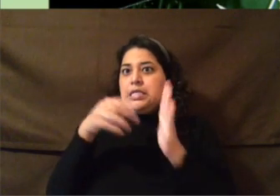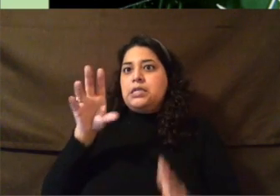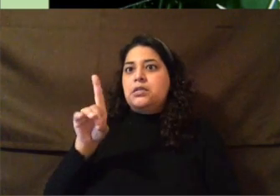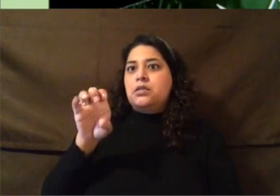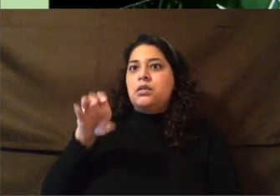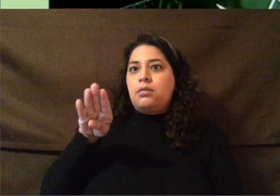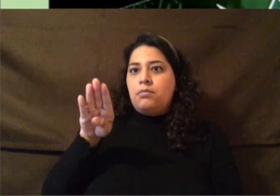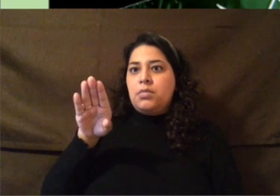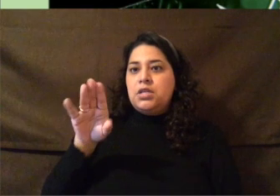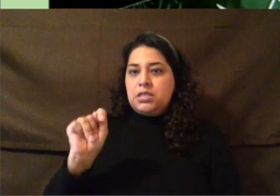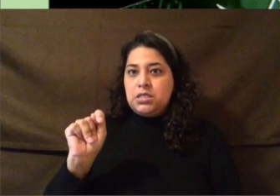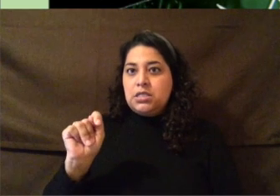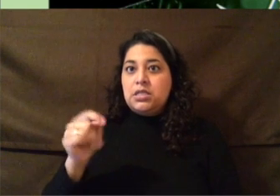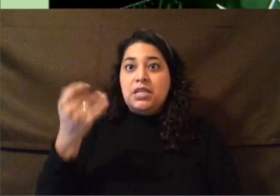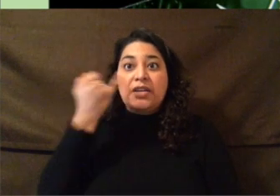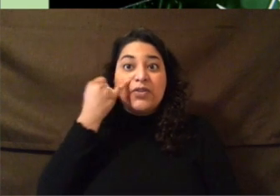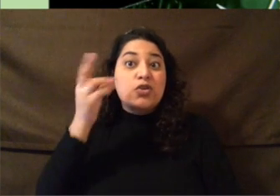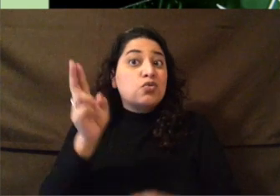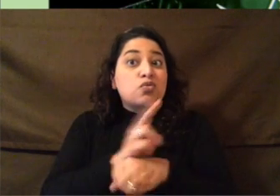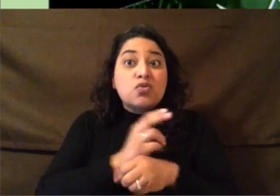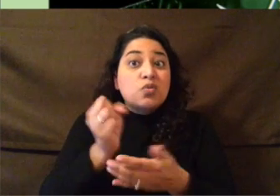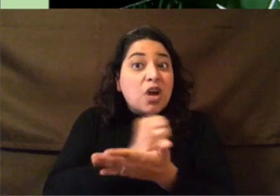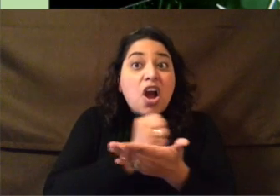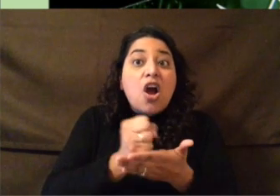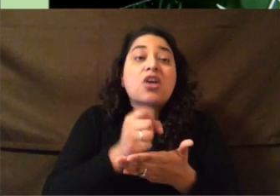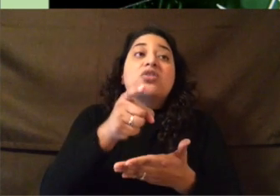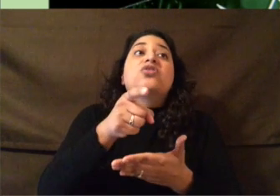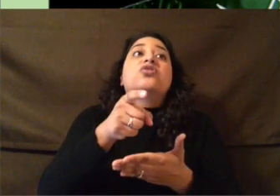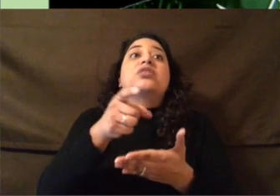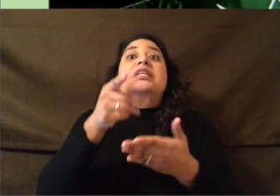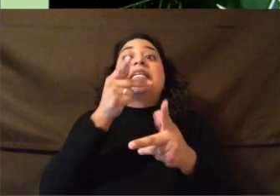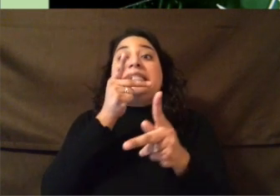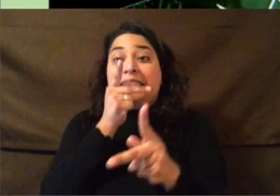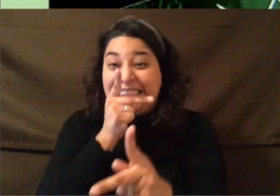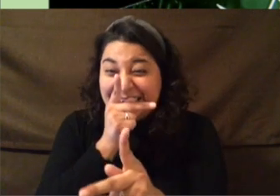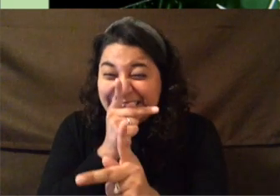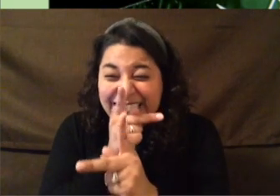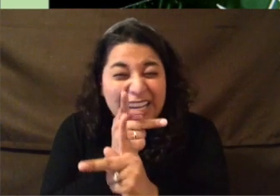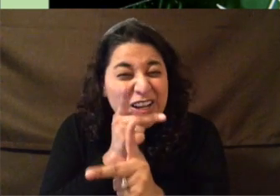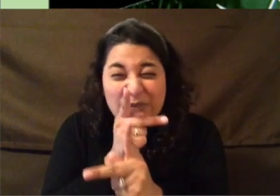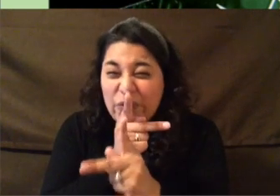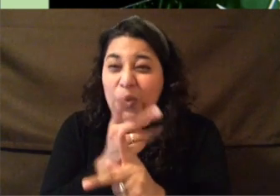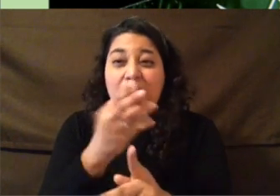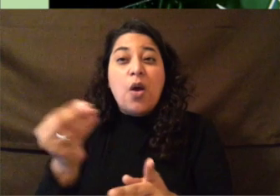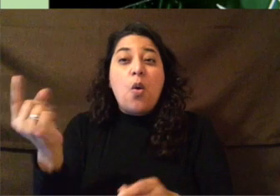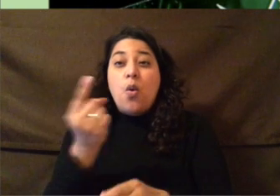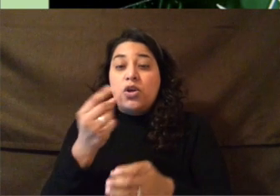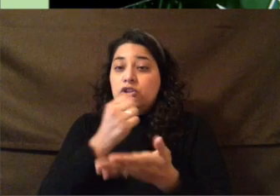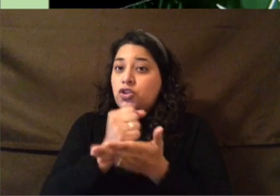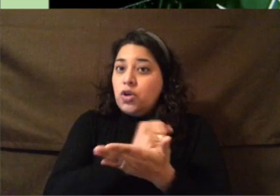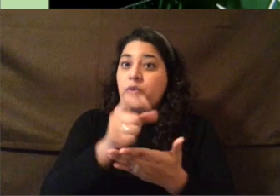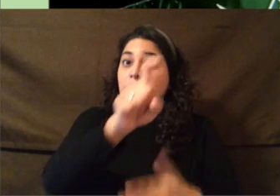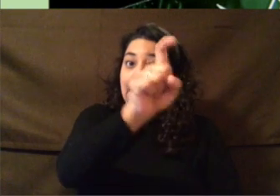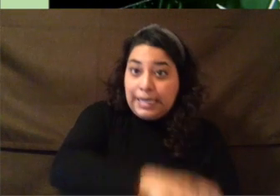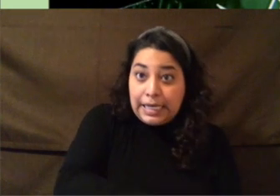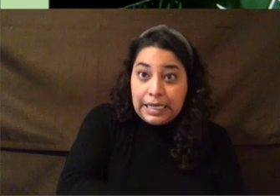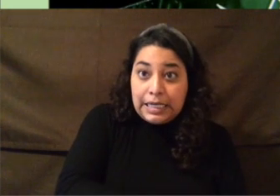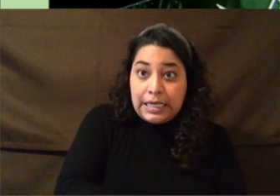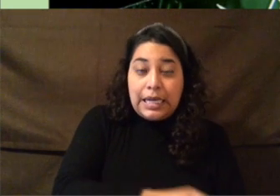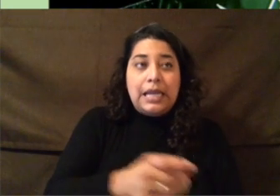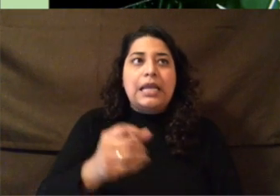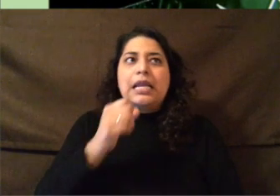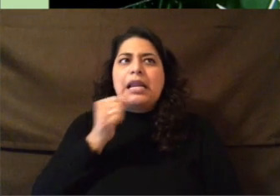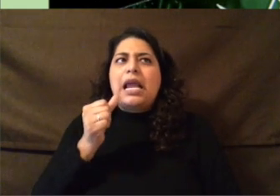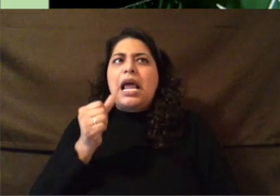debt. Okay, so you have to make sure that when you use a credit card, you are being very careful with it and you're only charging what